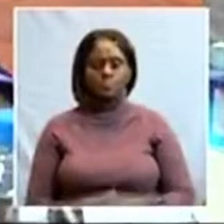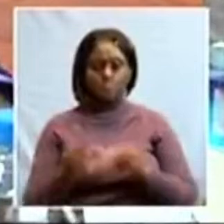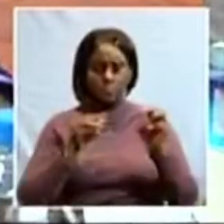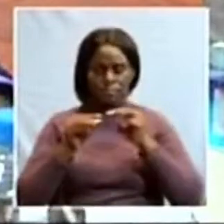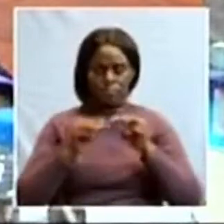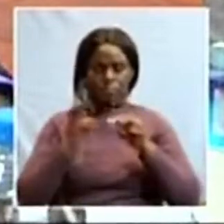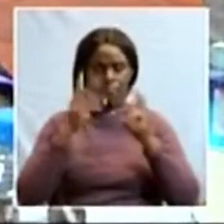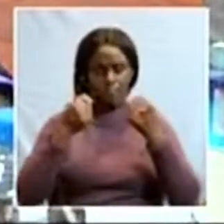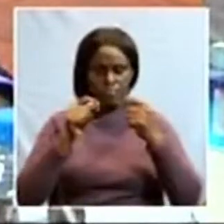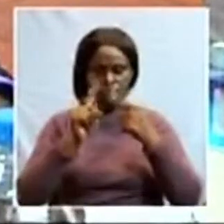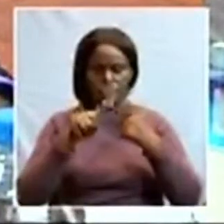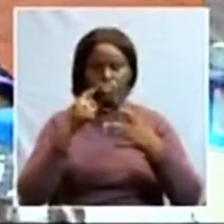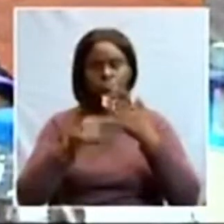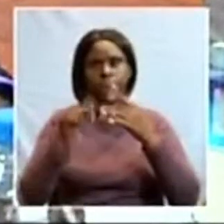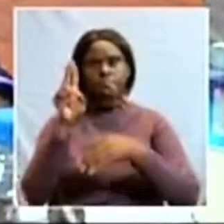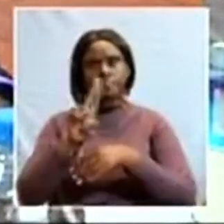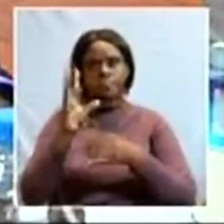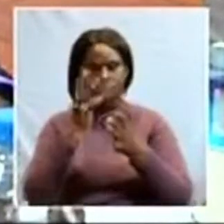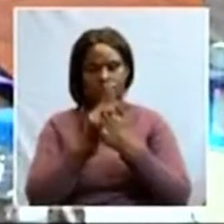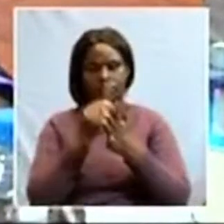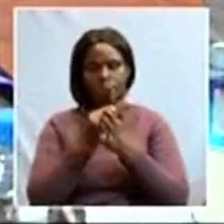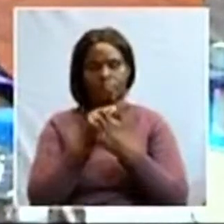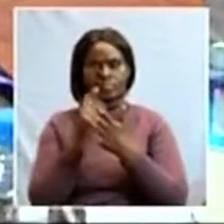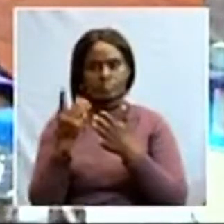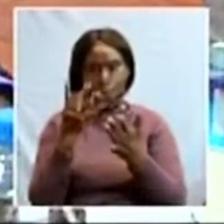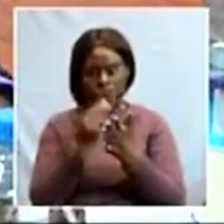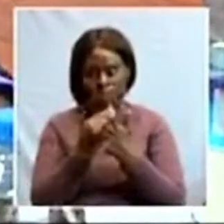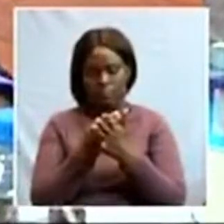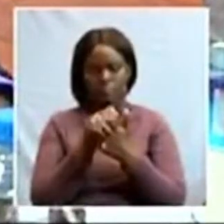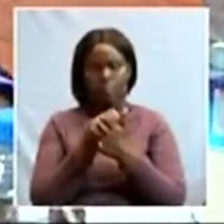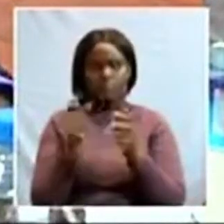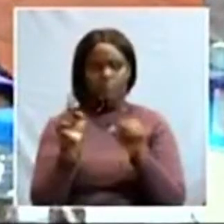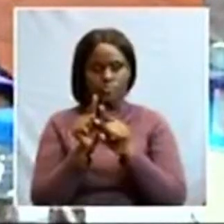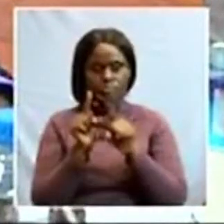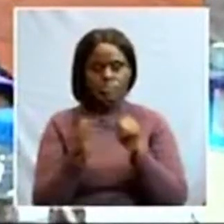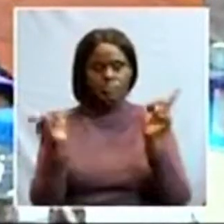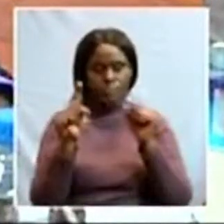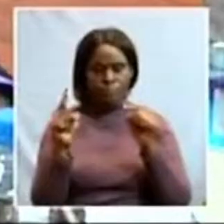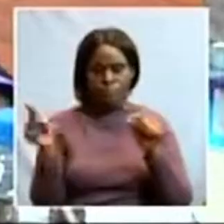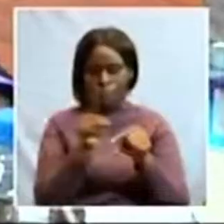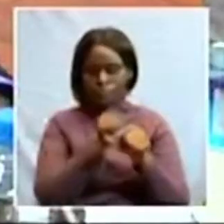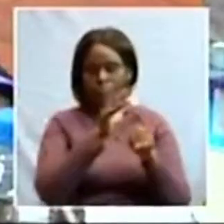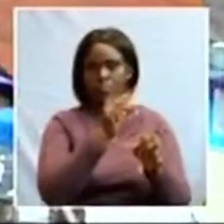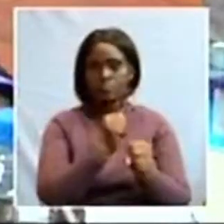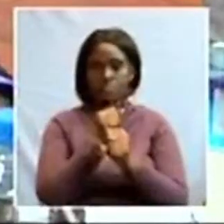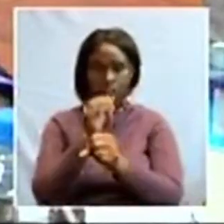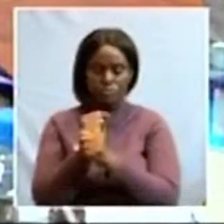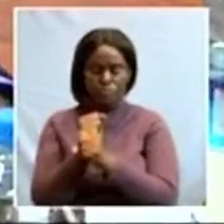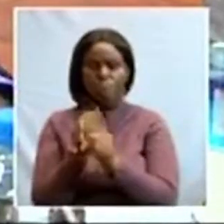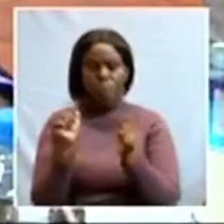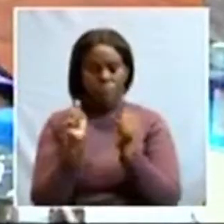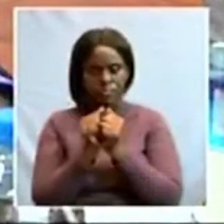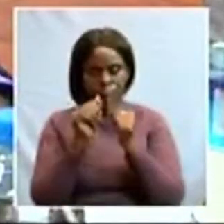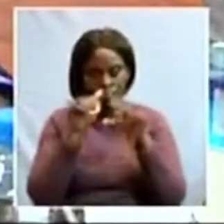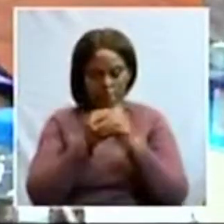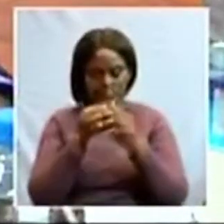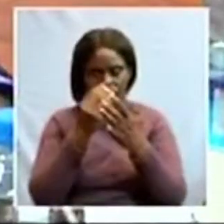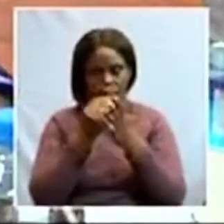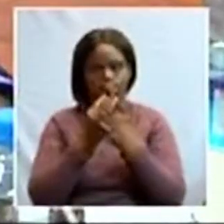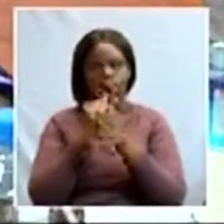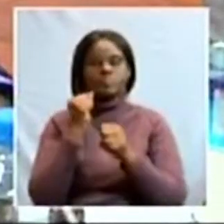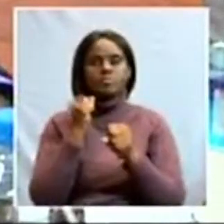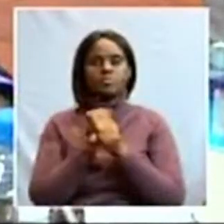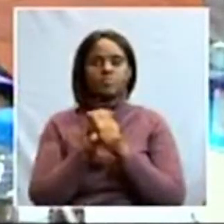Management shall endeavor to spend funds as and when they are received and within the financial year.